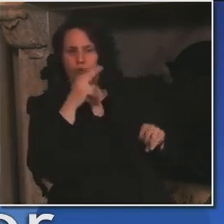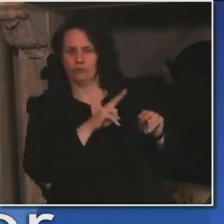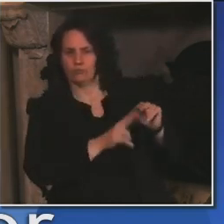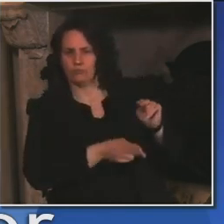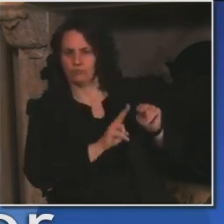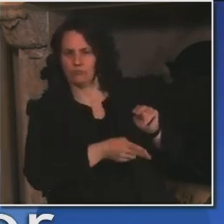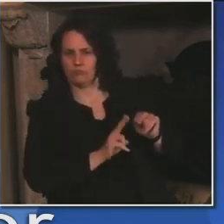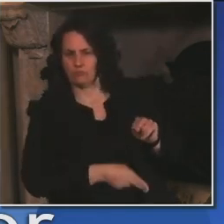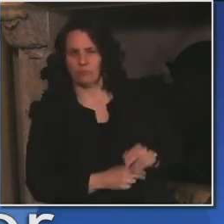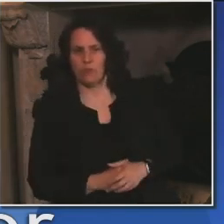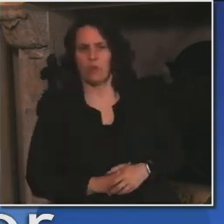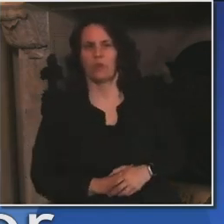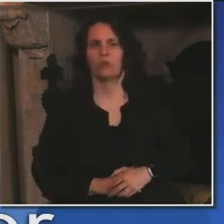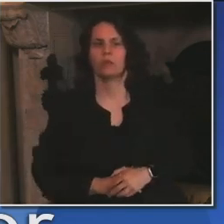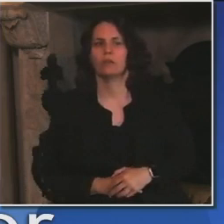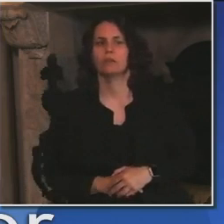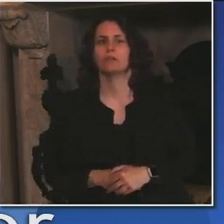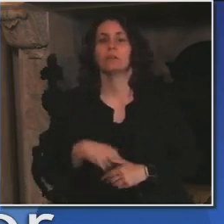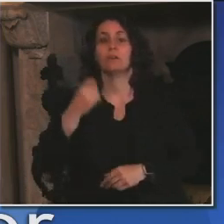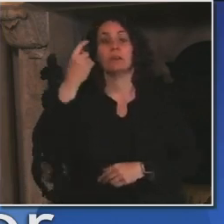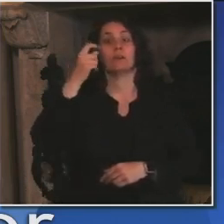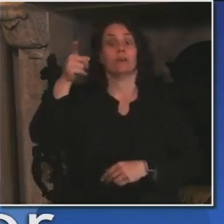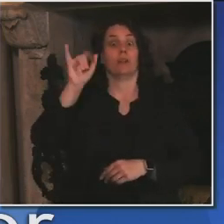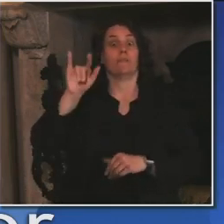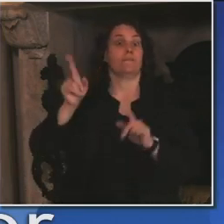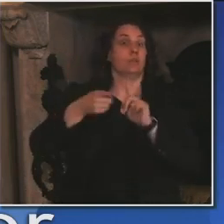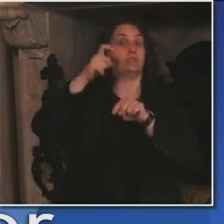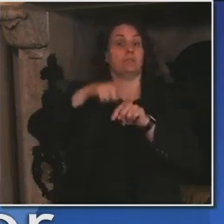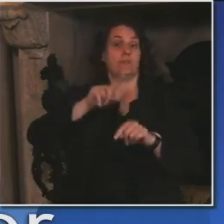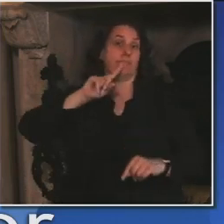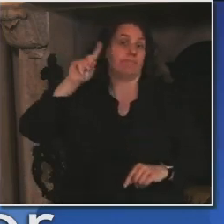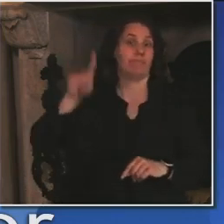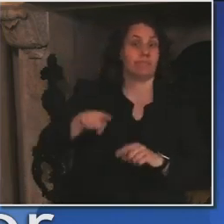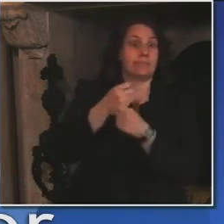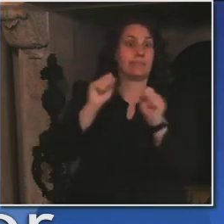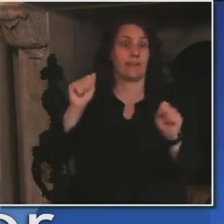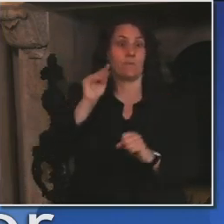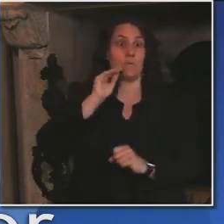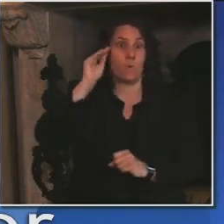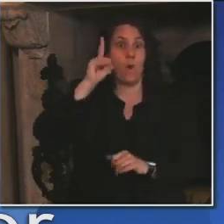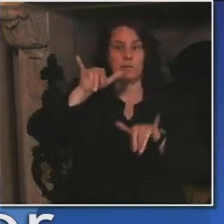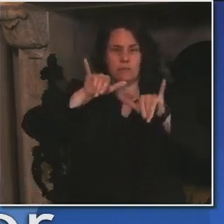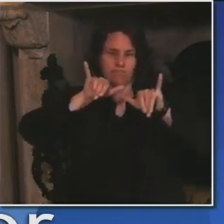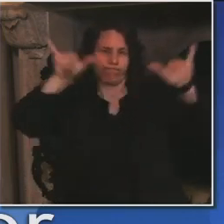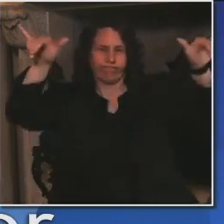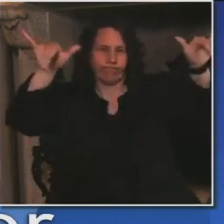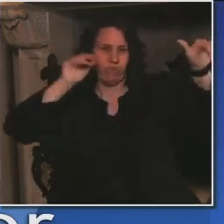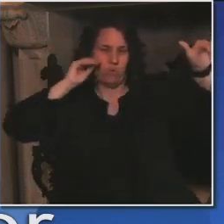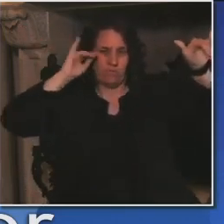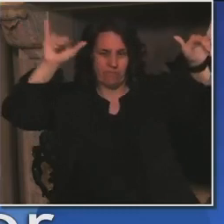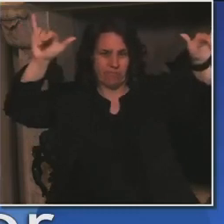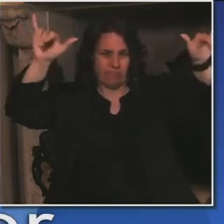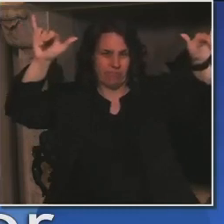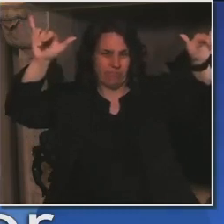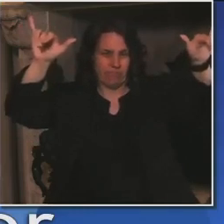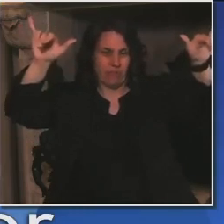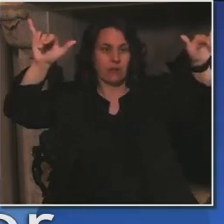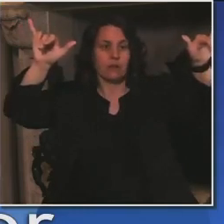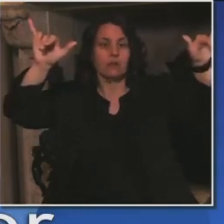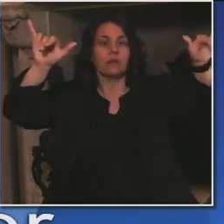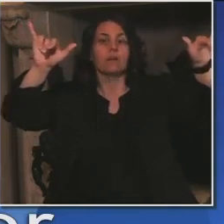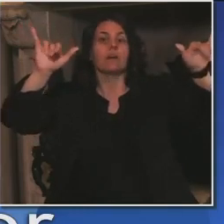number of people who have been staying home, according to this location tracking data, has steadily declined. So I'm